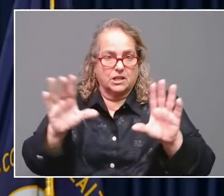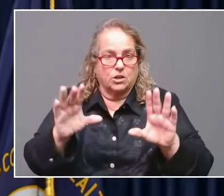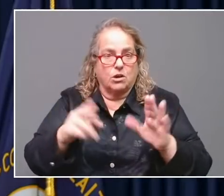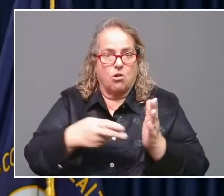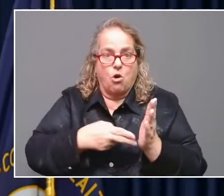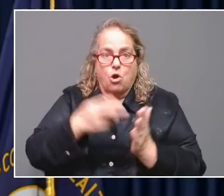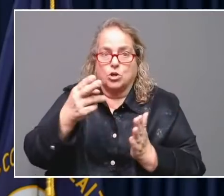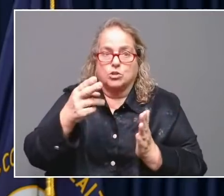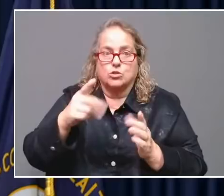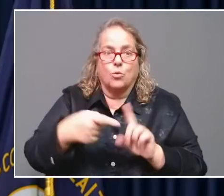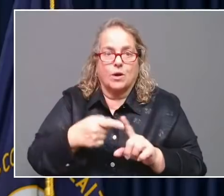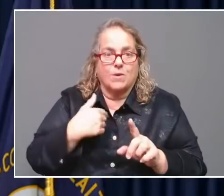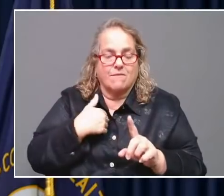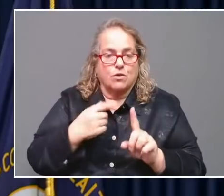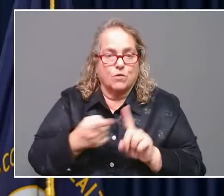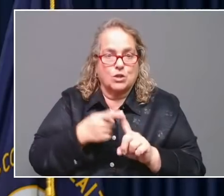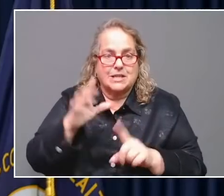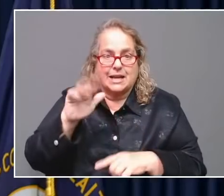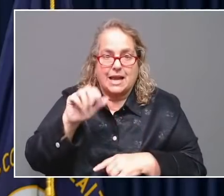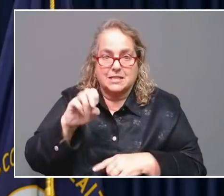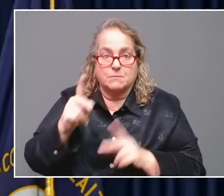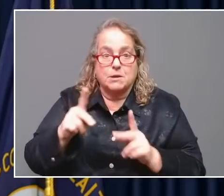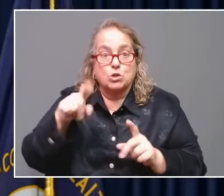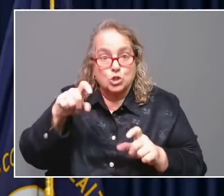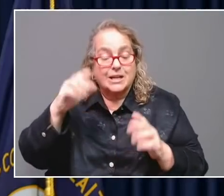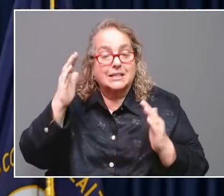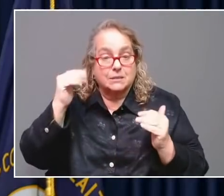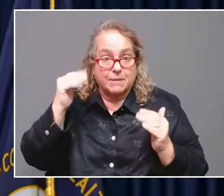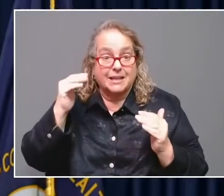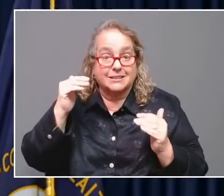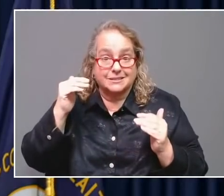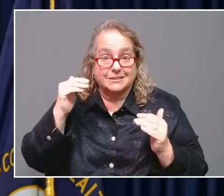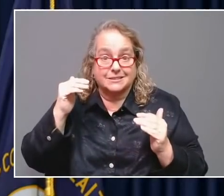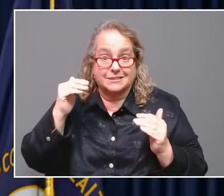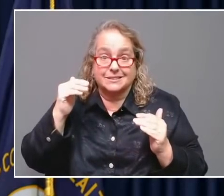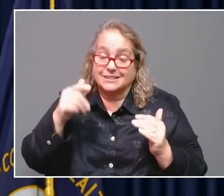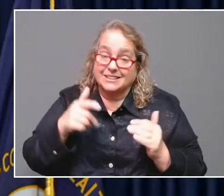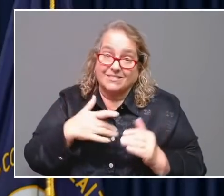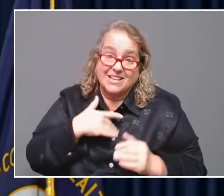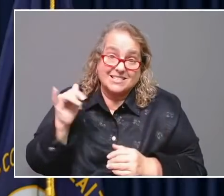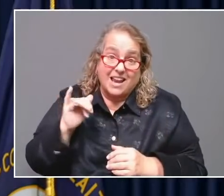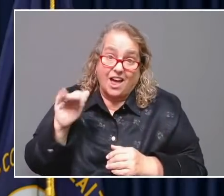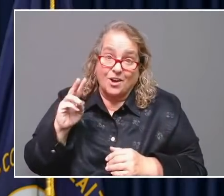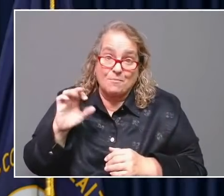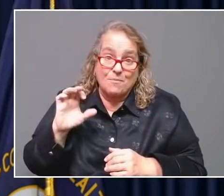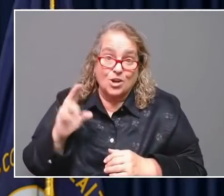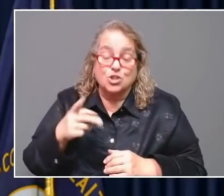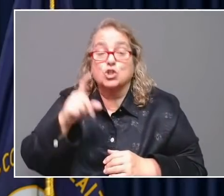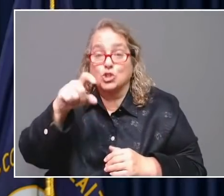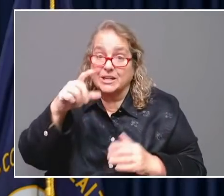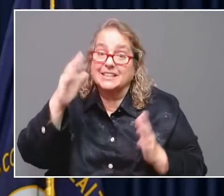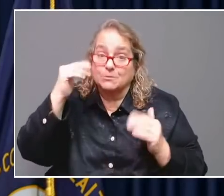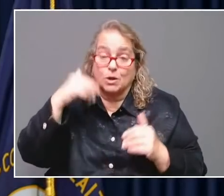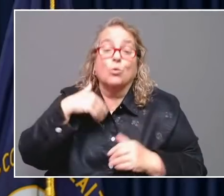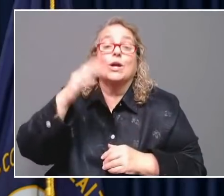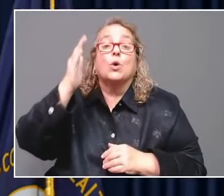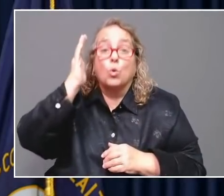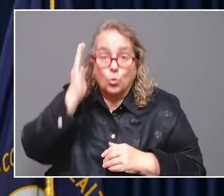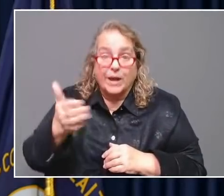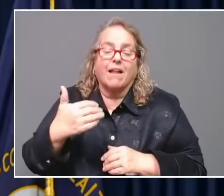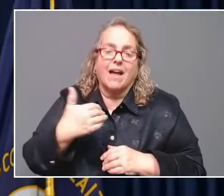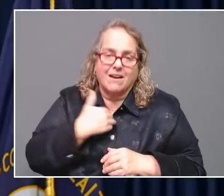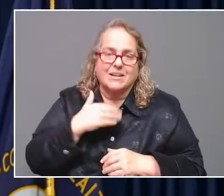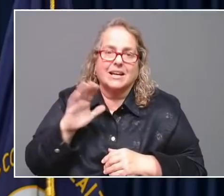should expect, and in many ways this feels like pre-March 6th of last year. People should expect we will have cases. And